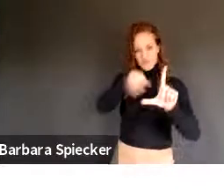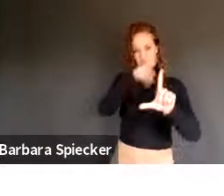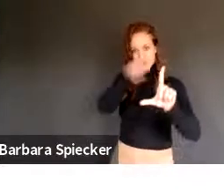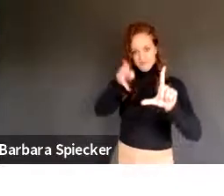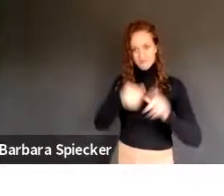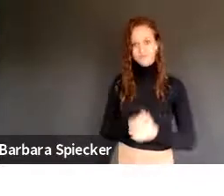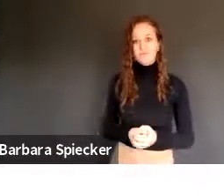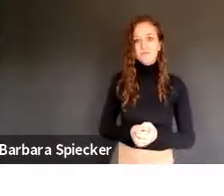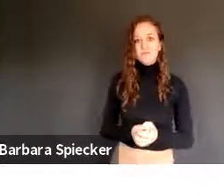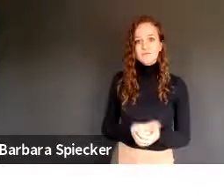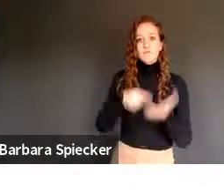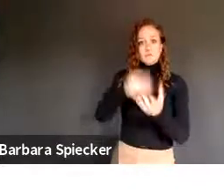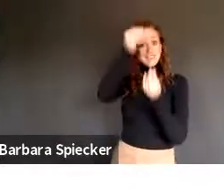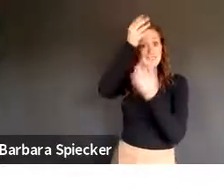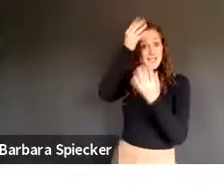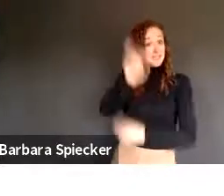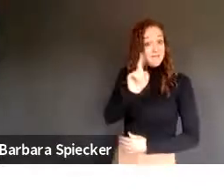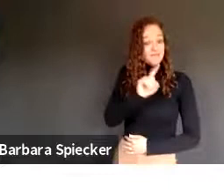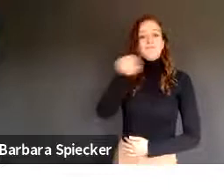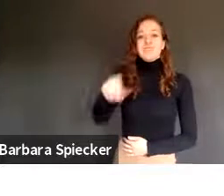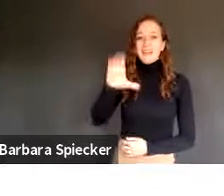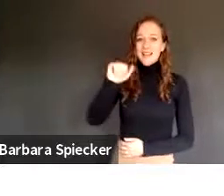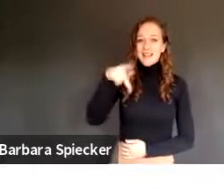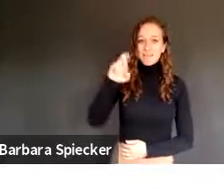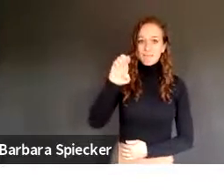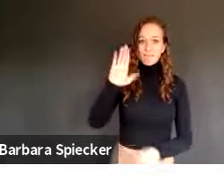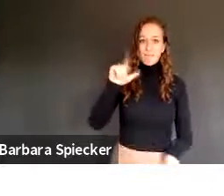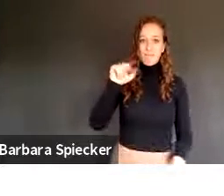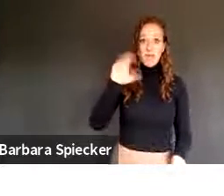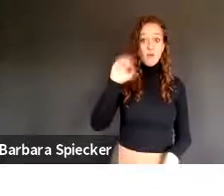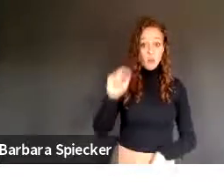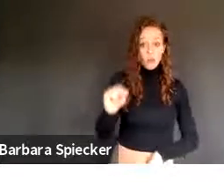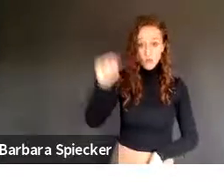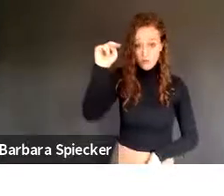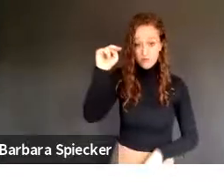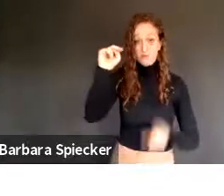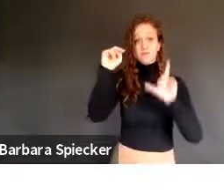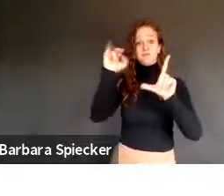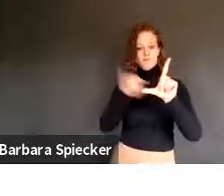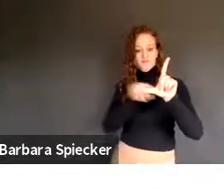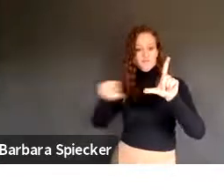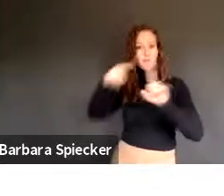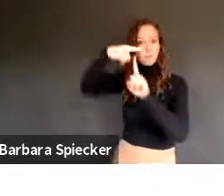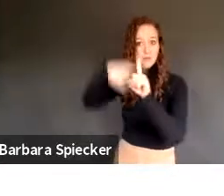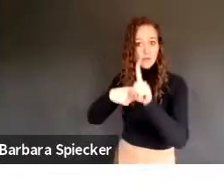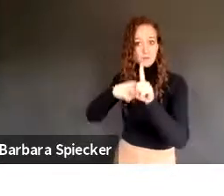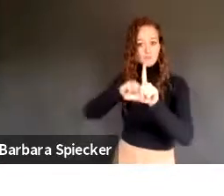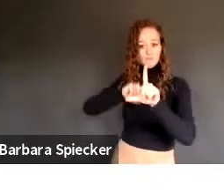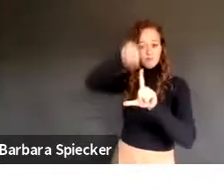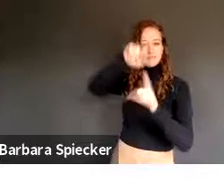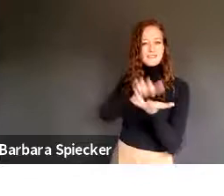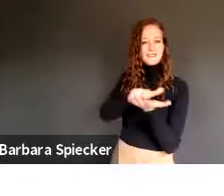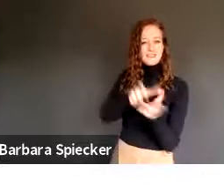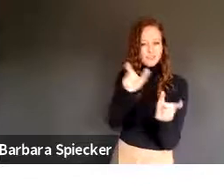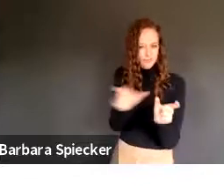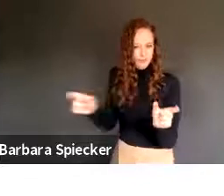Now again, looking more closely at the results, let's look first at the density metric. So the figure here shows data that was collected at Cape Blanco North